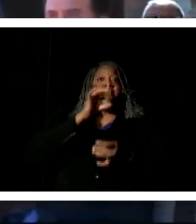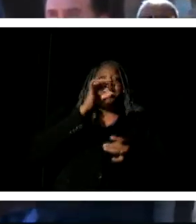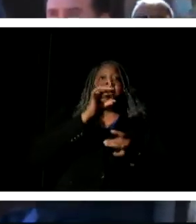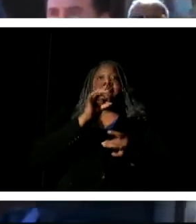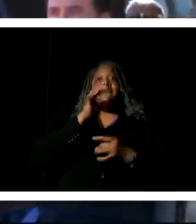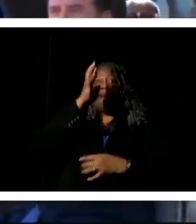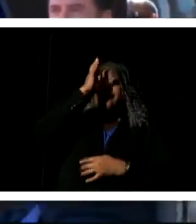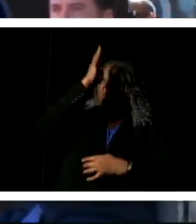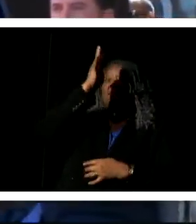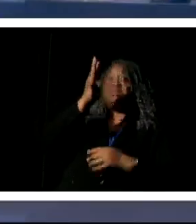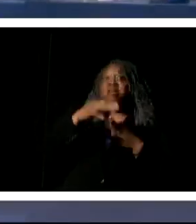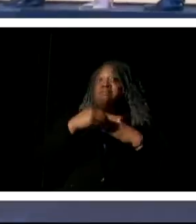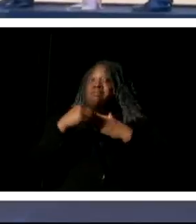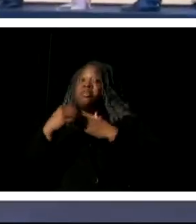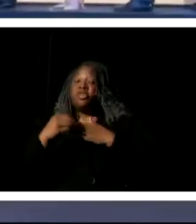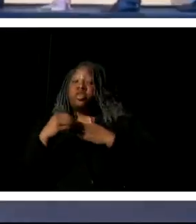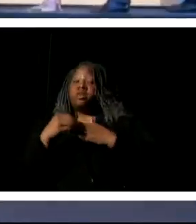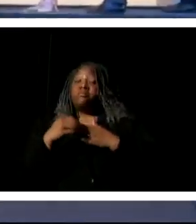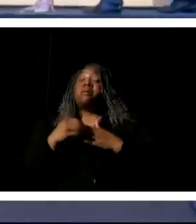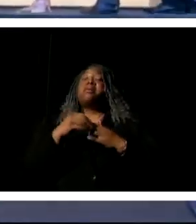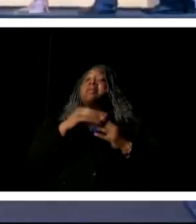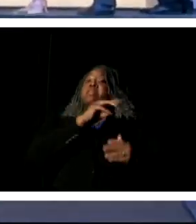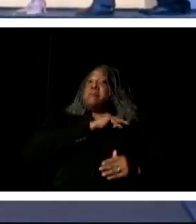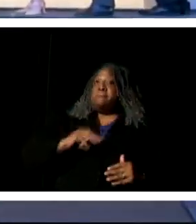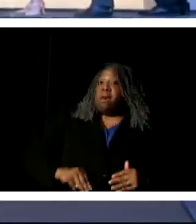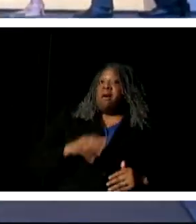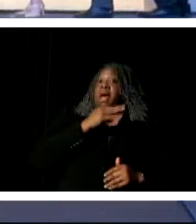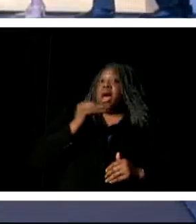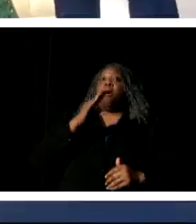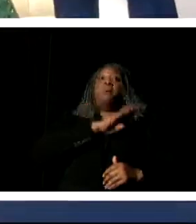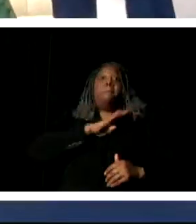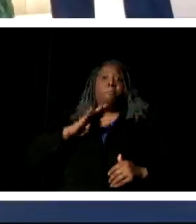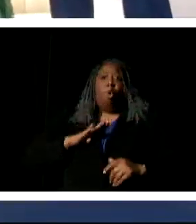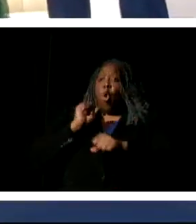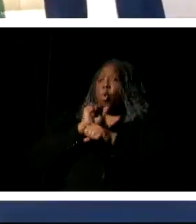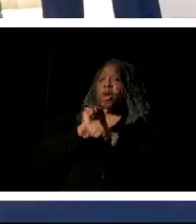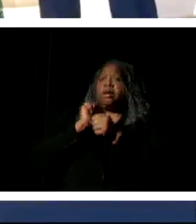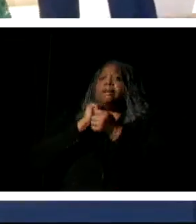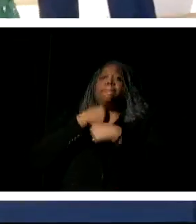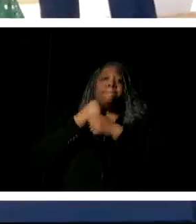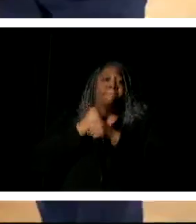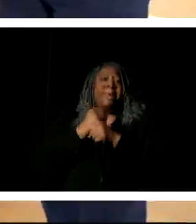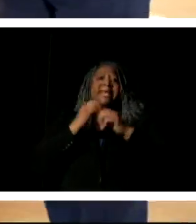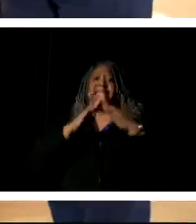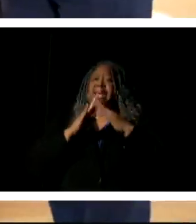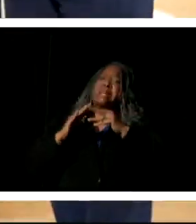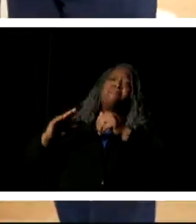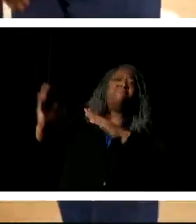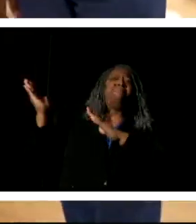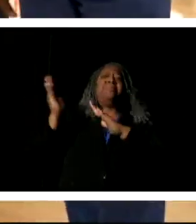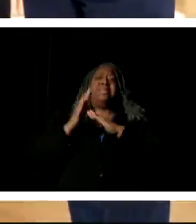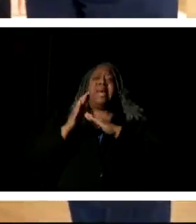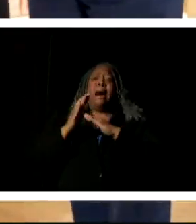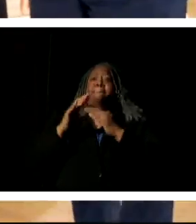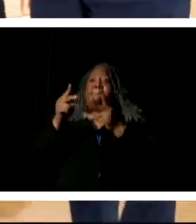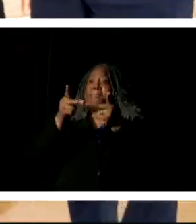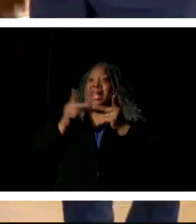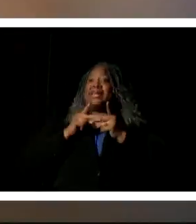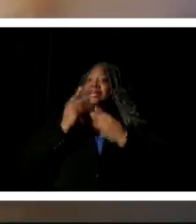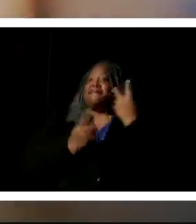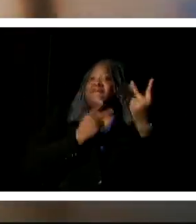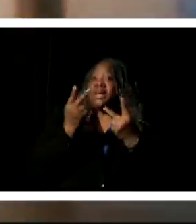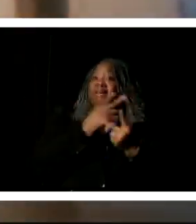Mayor Scott and the Little Rock Board of Directors are working to make our city a first-class destination and a magnet for arts and